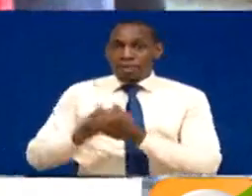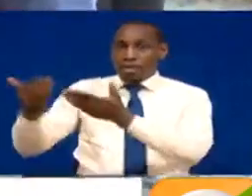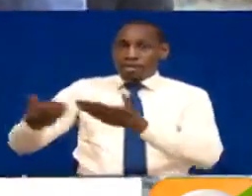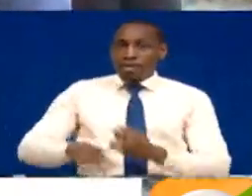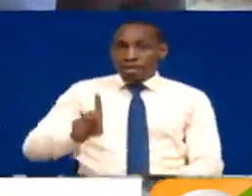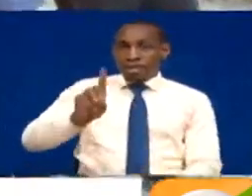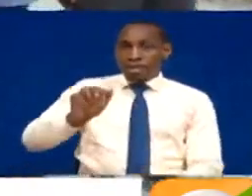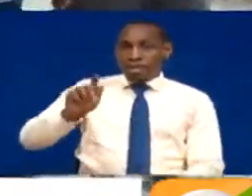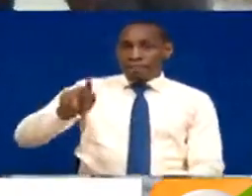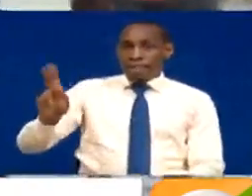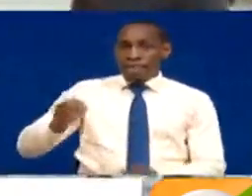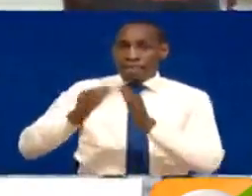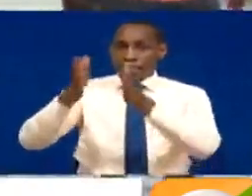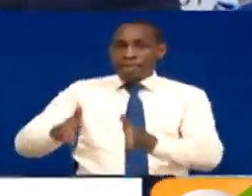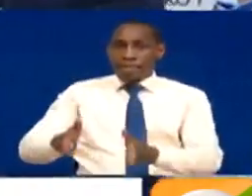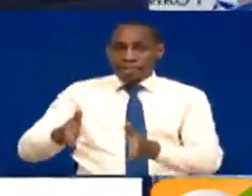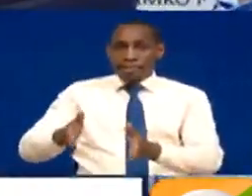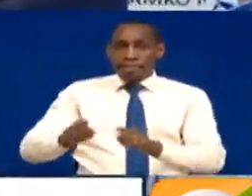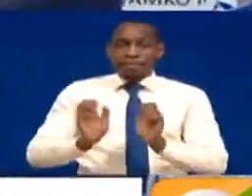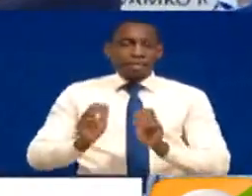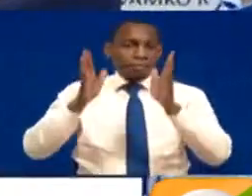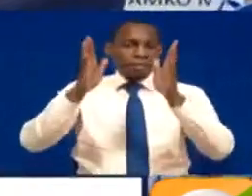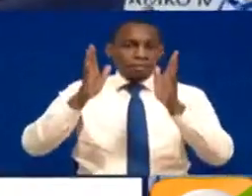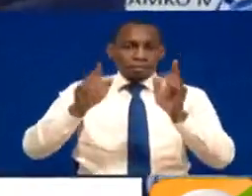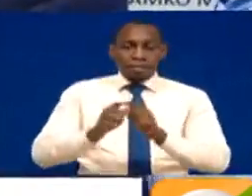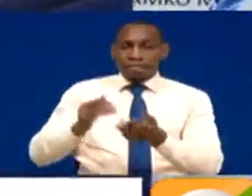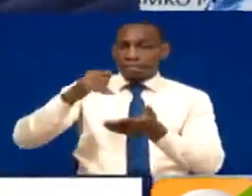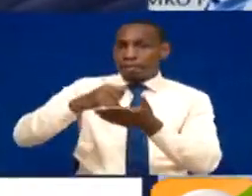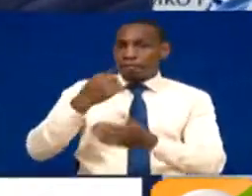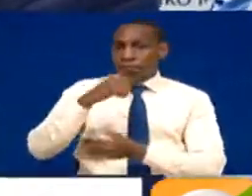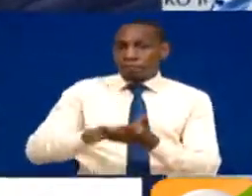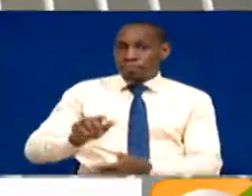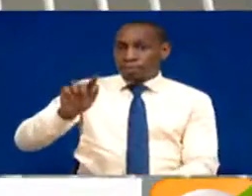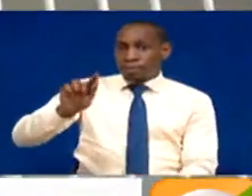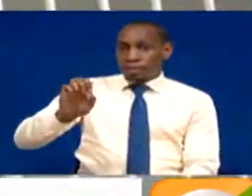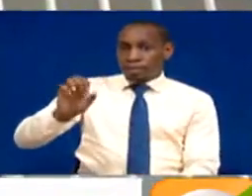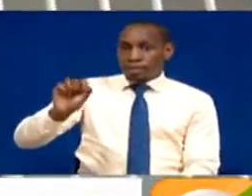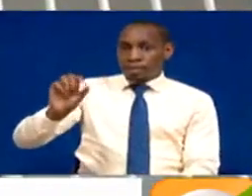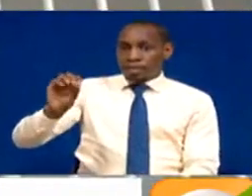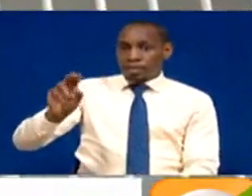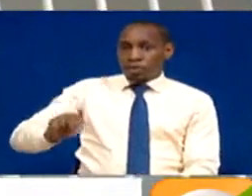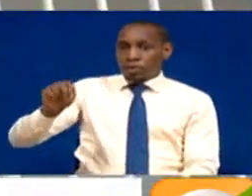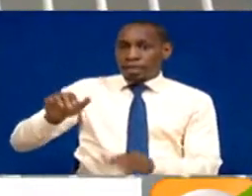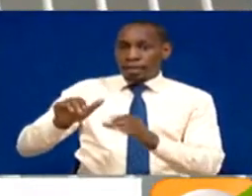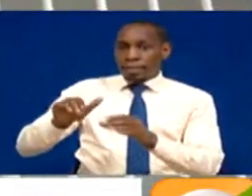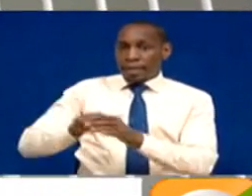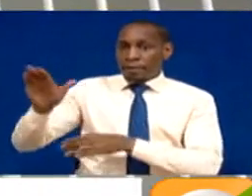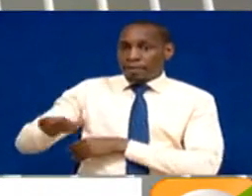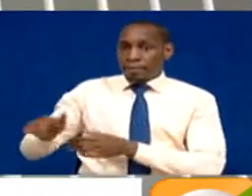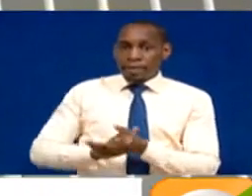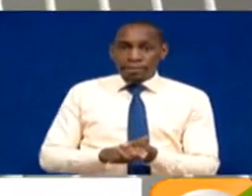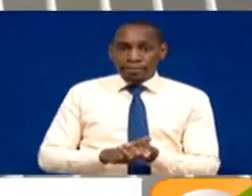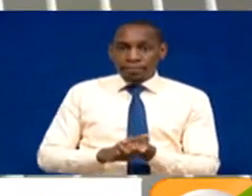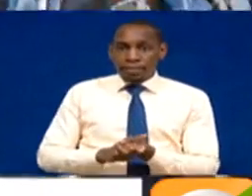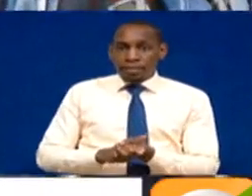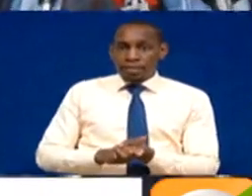by DAP Kenya leaders at Chui House at an event also attended by Tessa North Member of Parliament Edward Kaunya. The